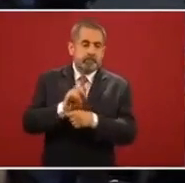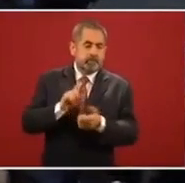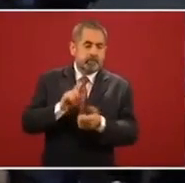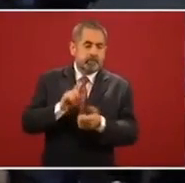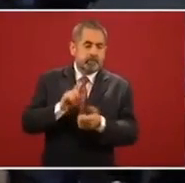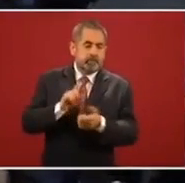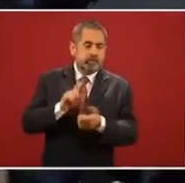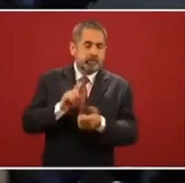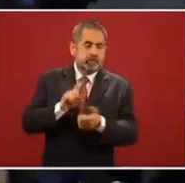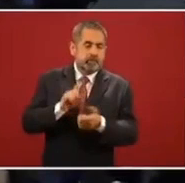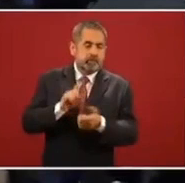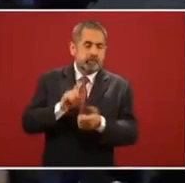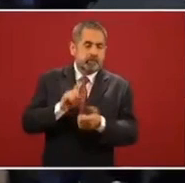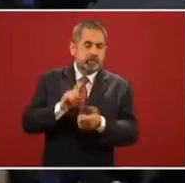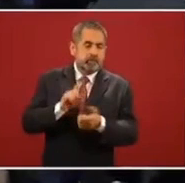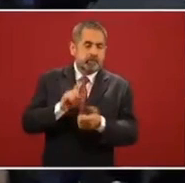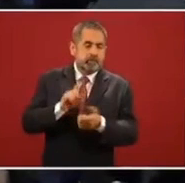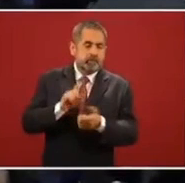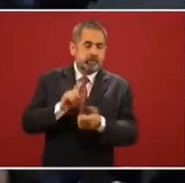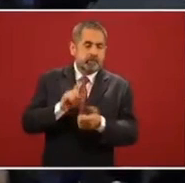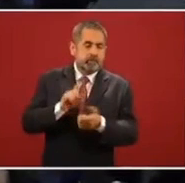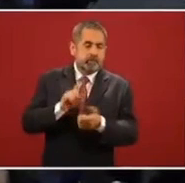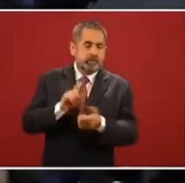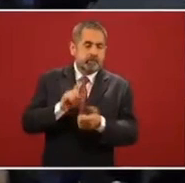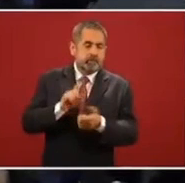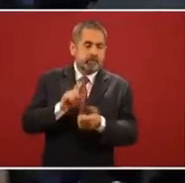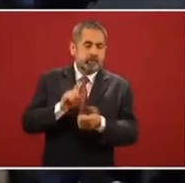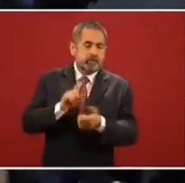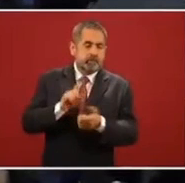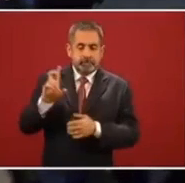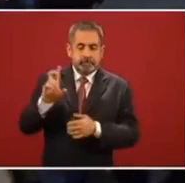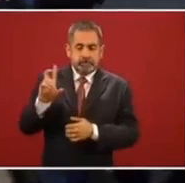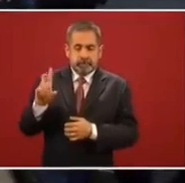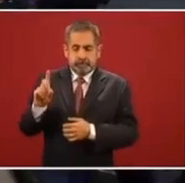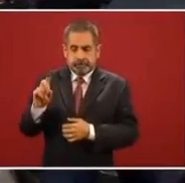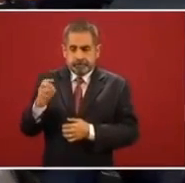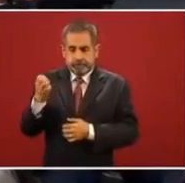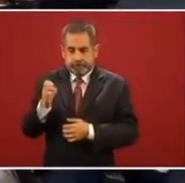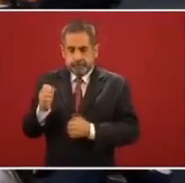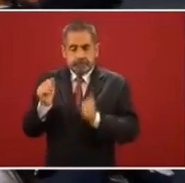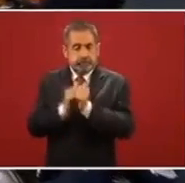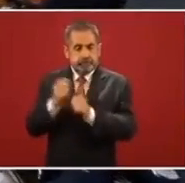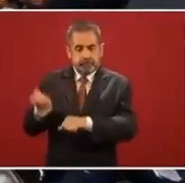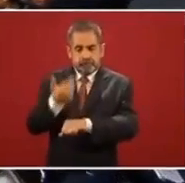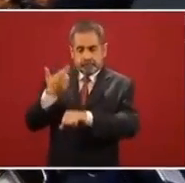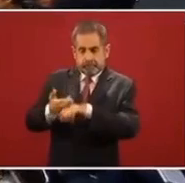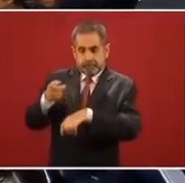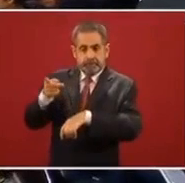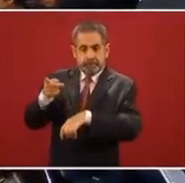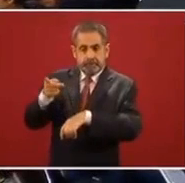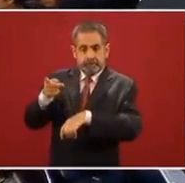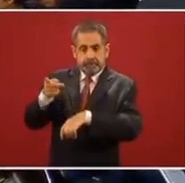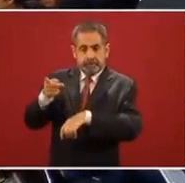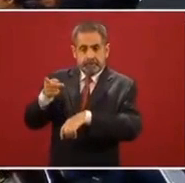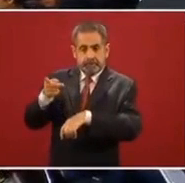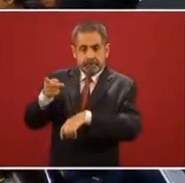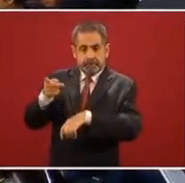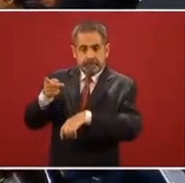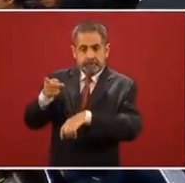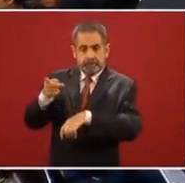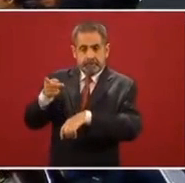enero, And it had a session on the 30th of January cuando el señor secretario de Salud lo convocó y when it